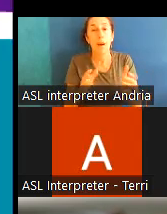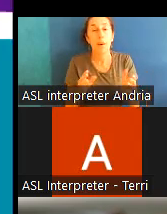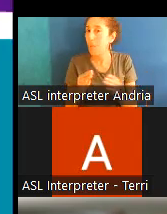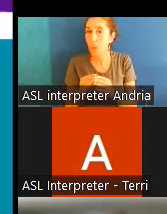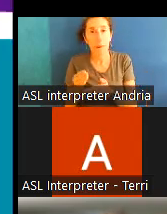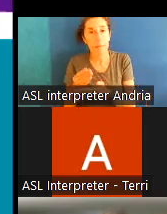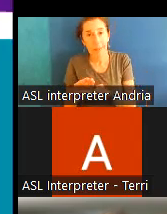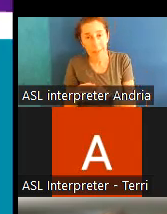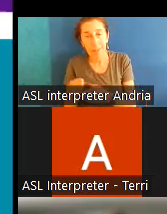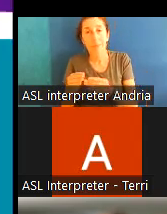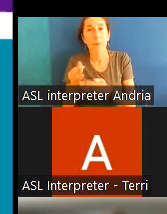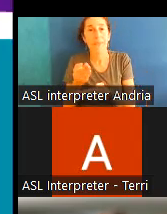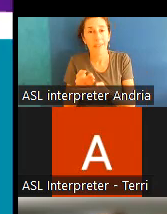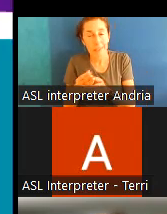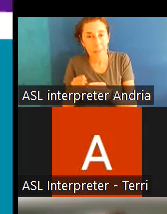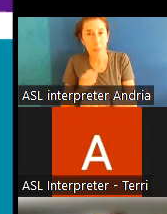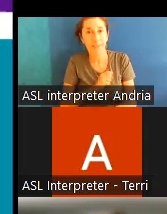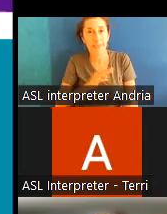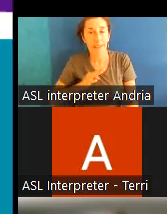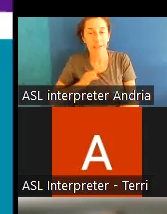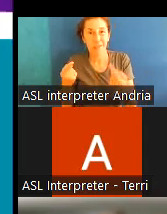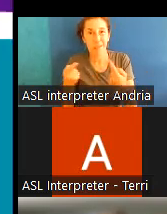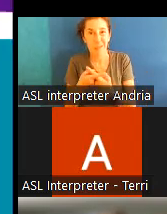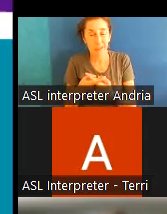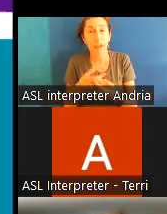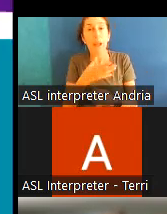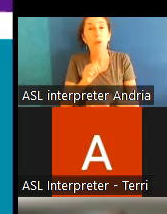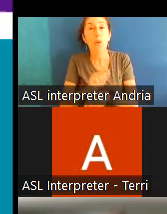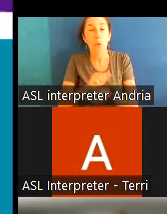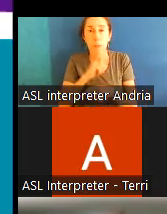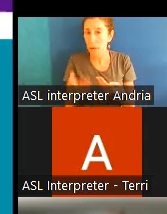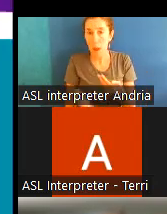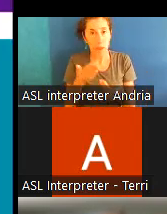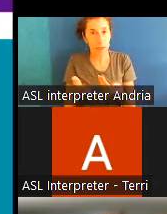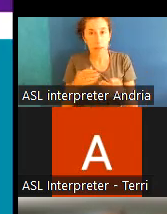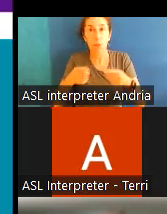help them continue to do this very, very difficult work that you all are out there doing.